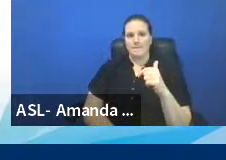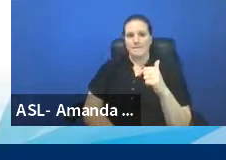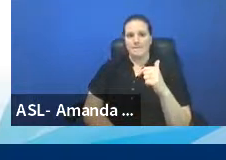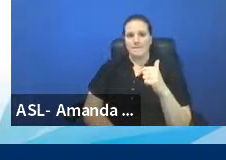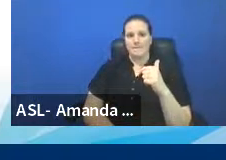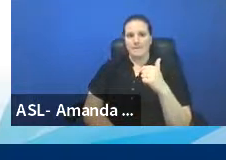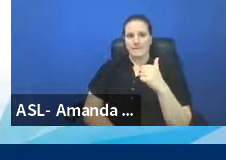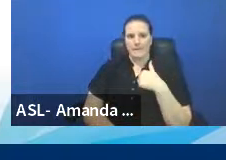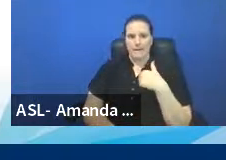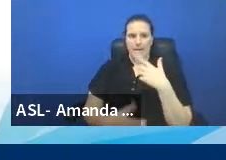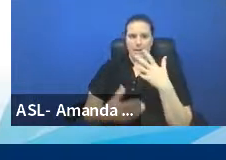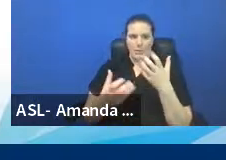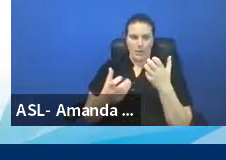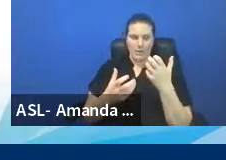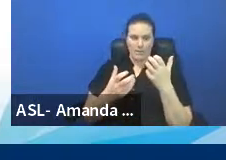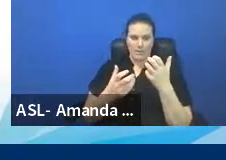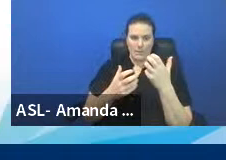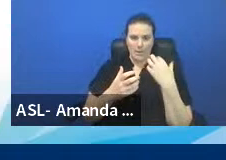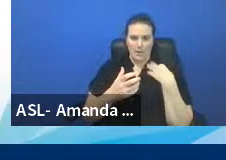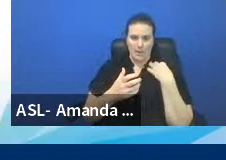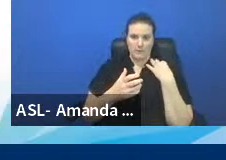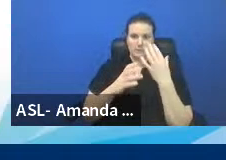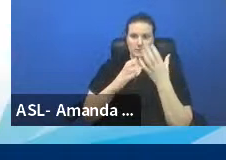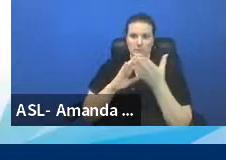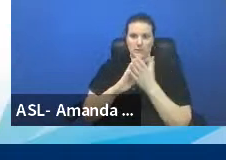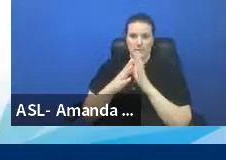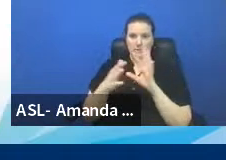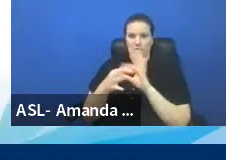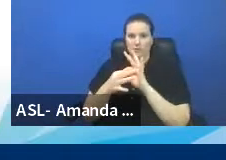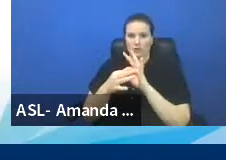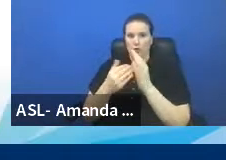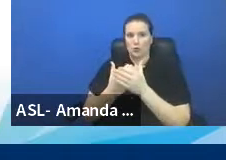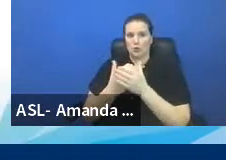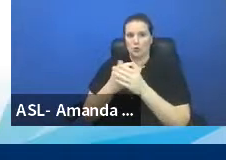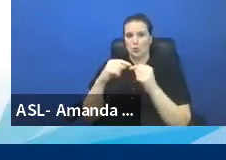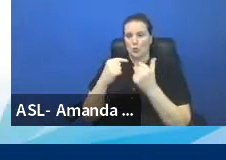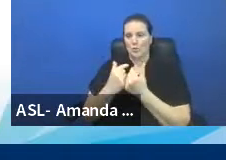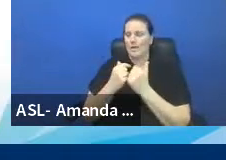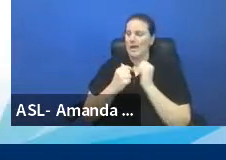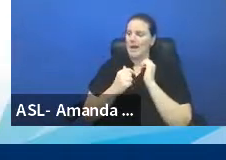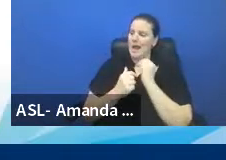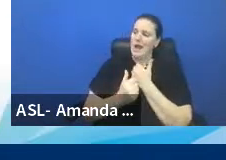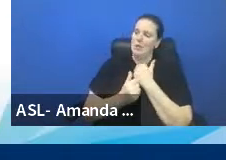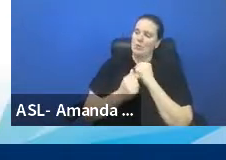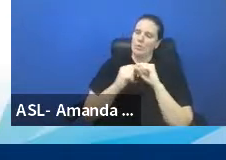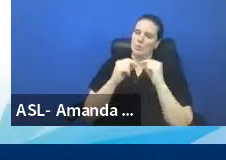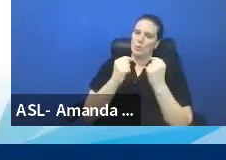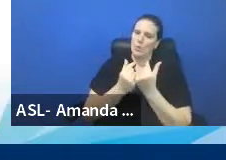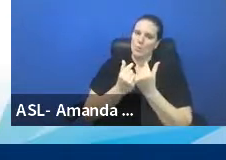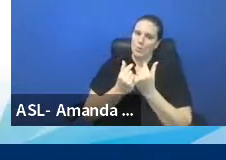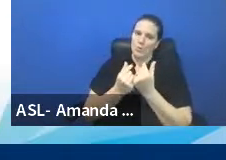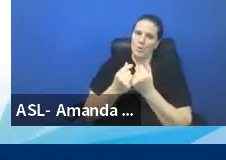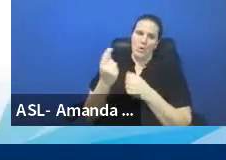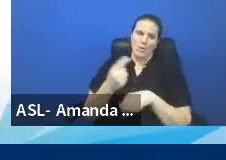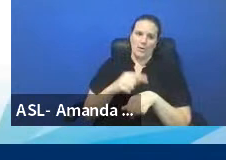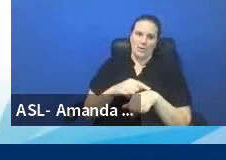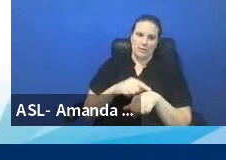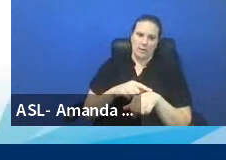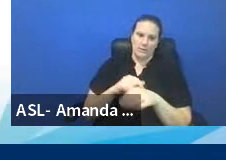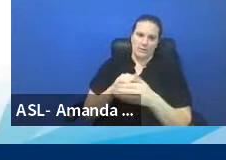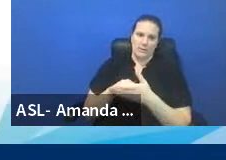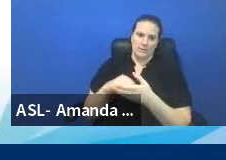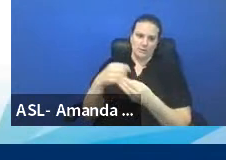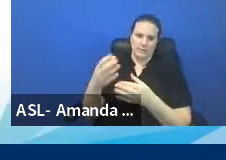to be the connection between the new group and our group, but the only time that was given to me